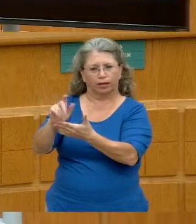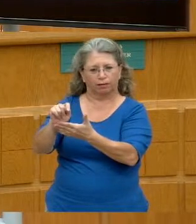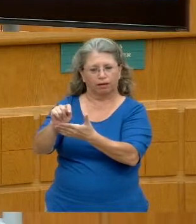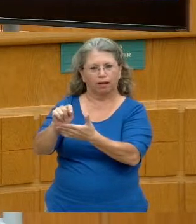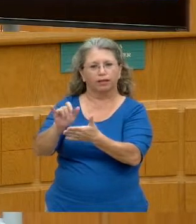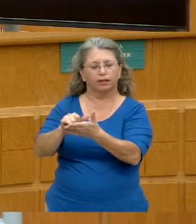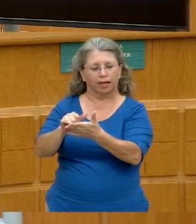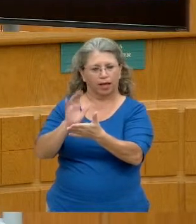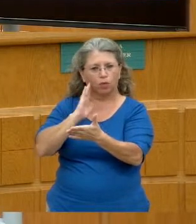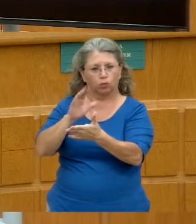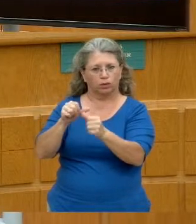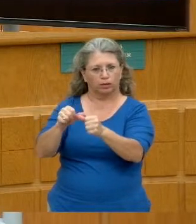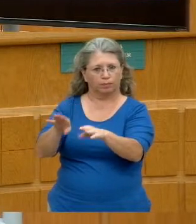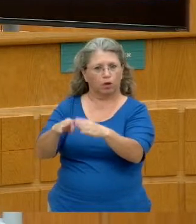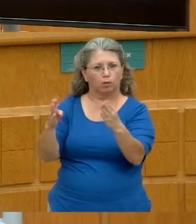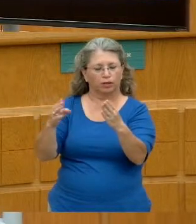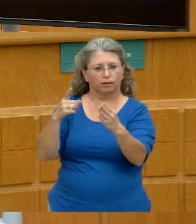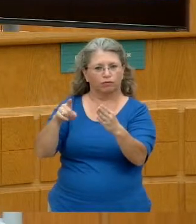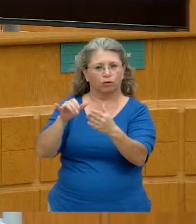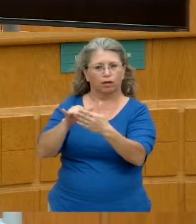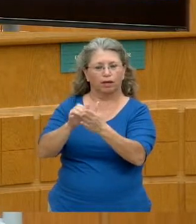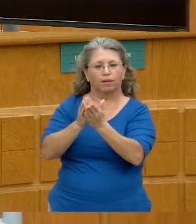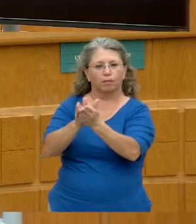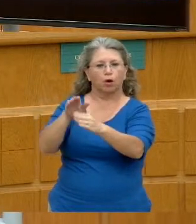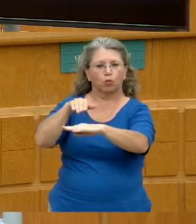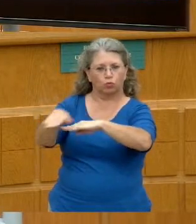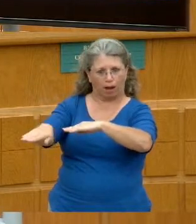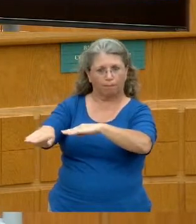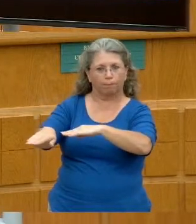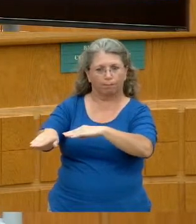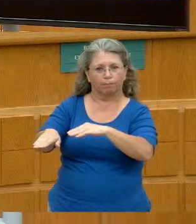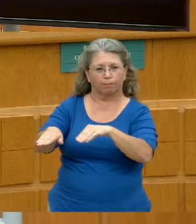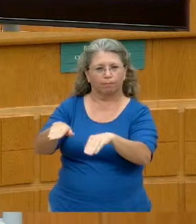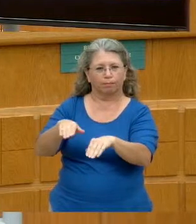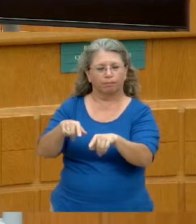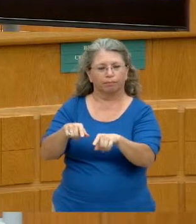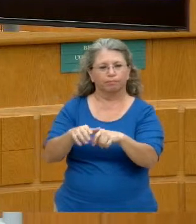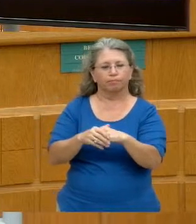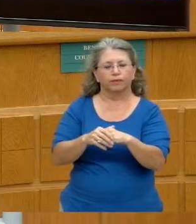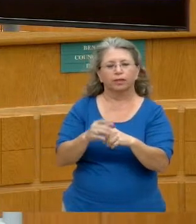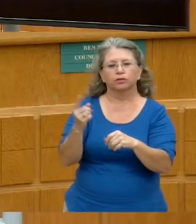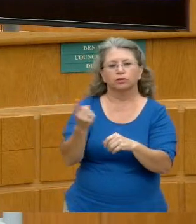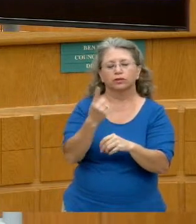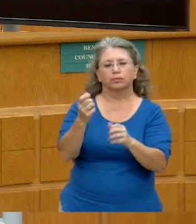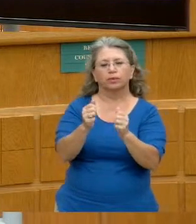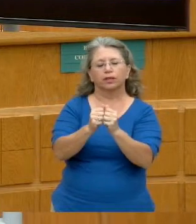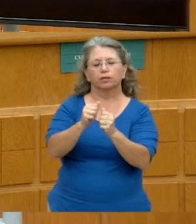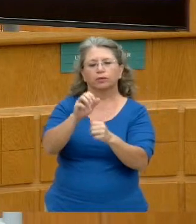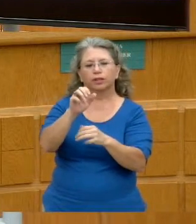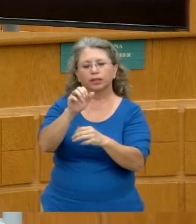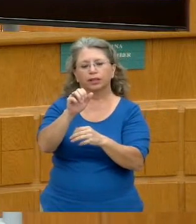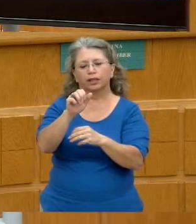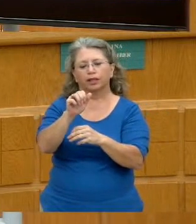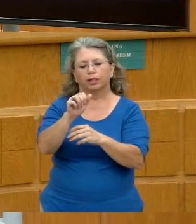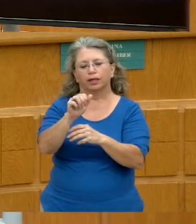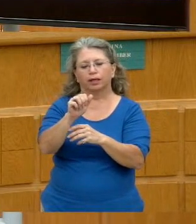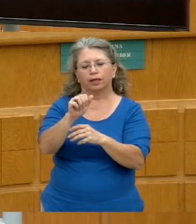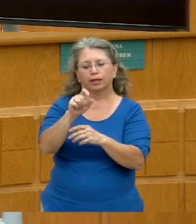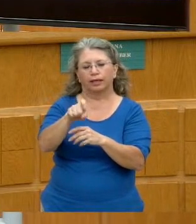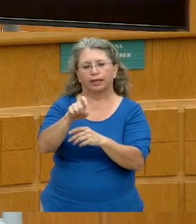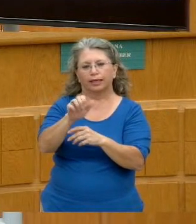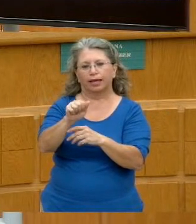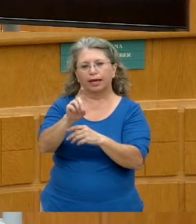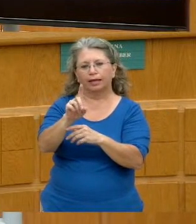open. That's important for the boat ramp that I'm going to talk about as well next. But somebody with ADA, needing